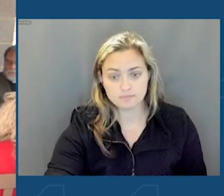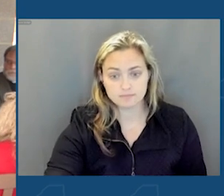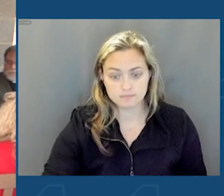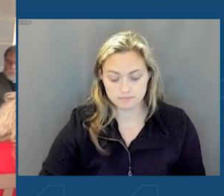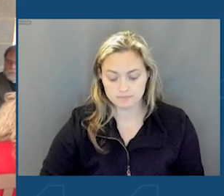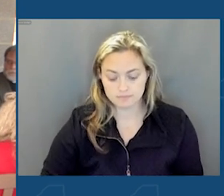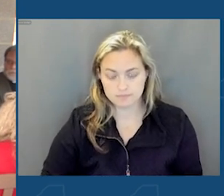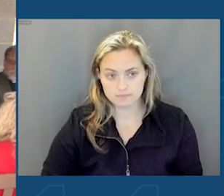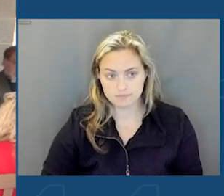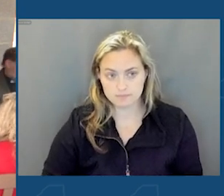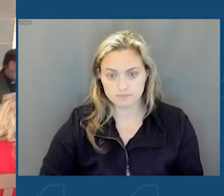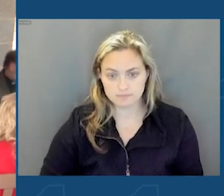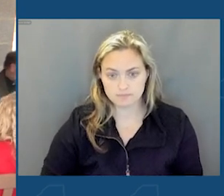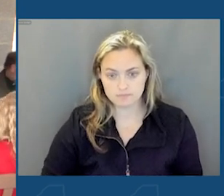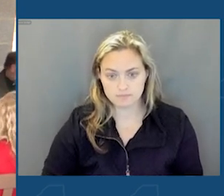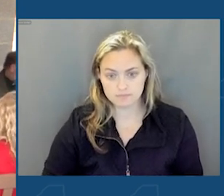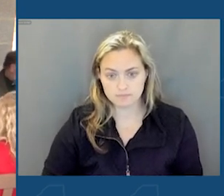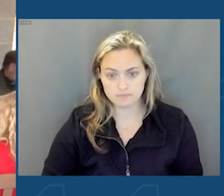Thank you, Mitch.